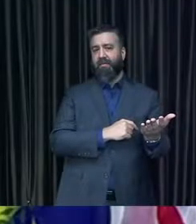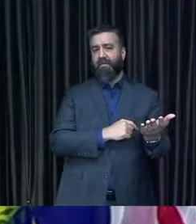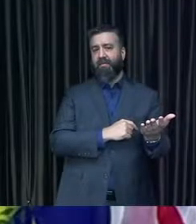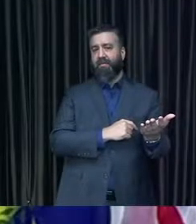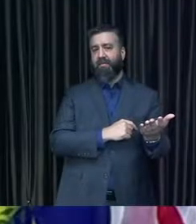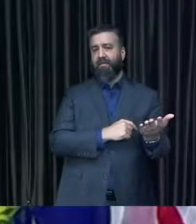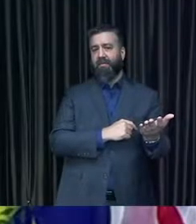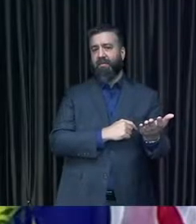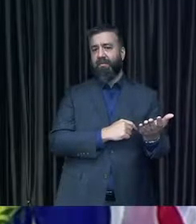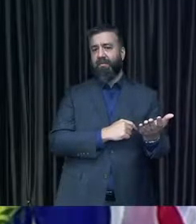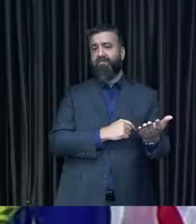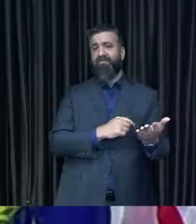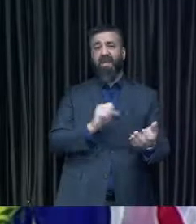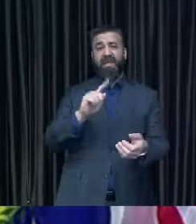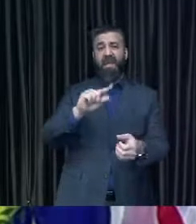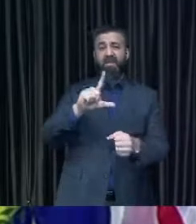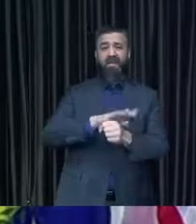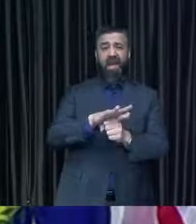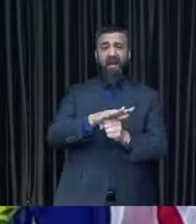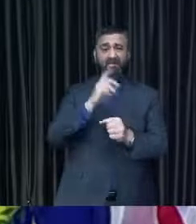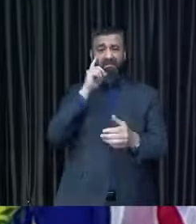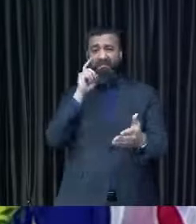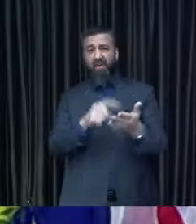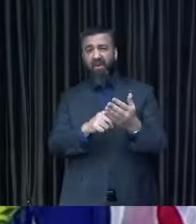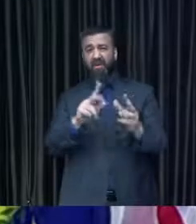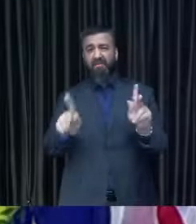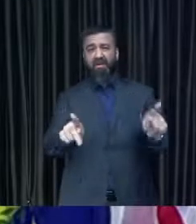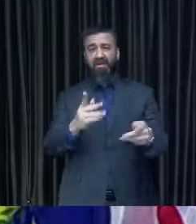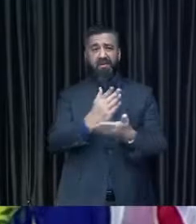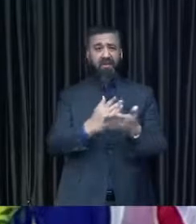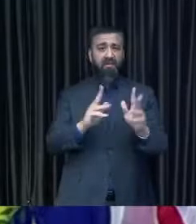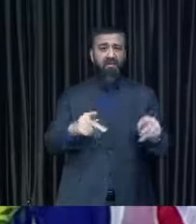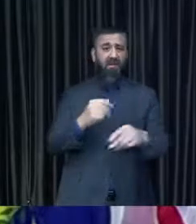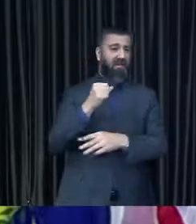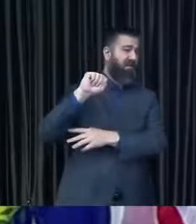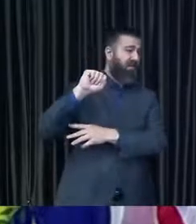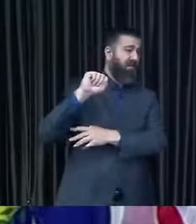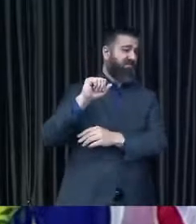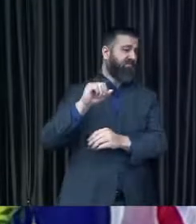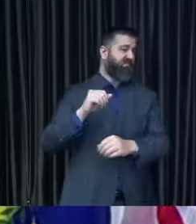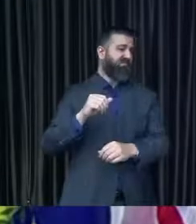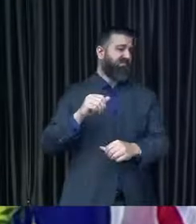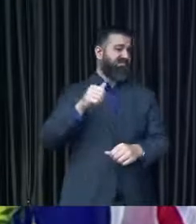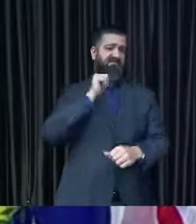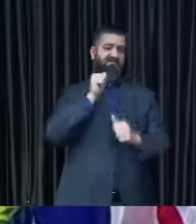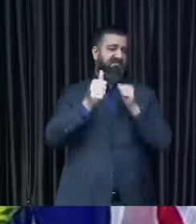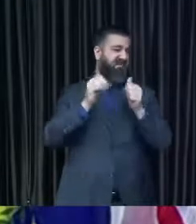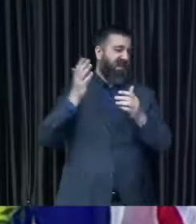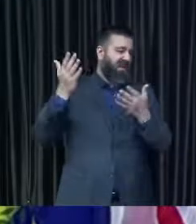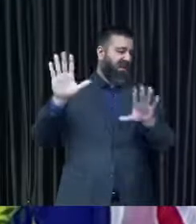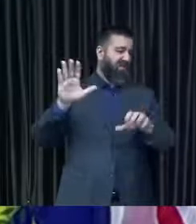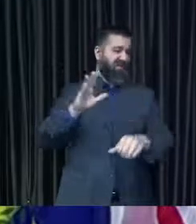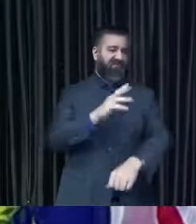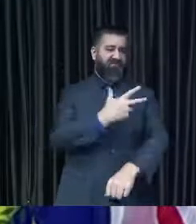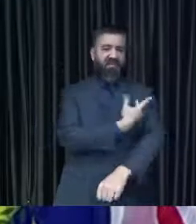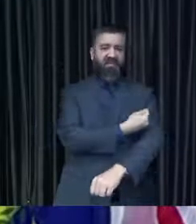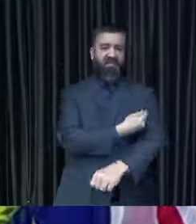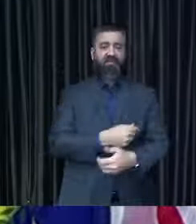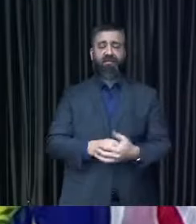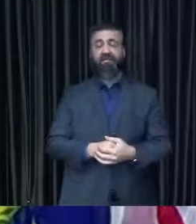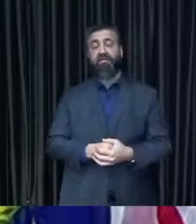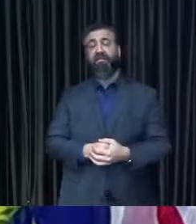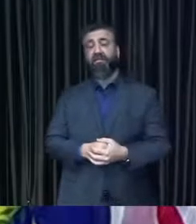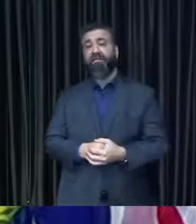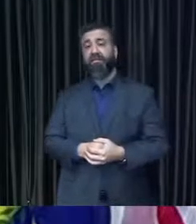from qualifying medical workers, and what should people who are hesitant to take the vaccine know? Well, there is still